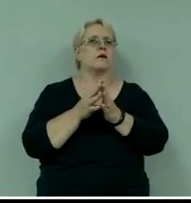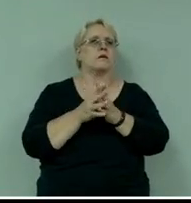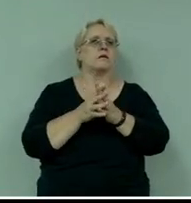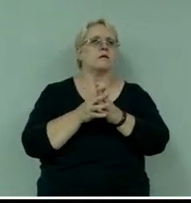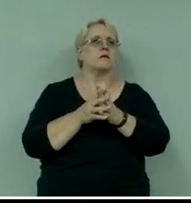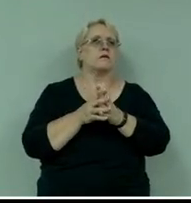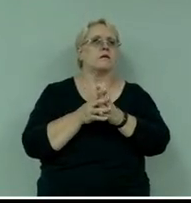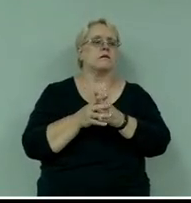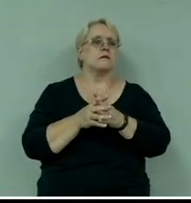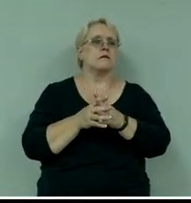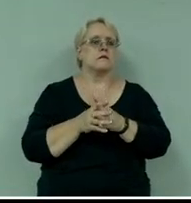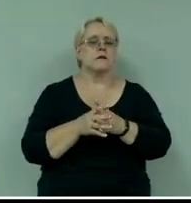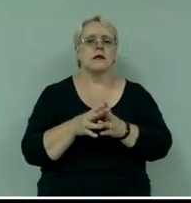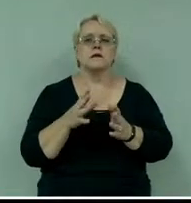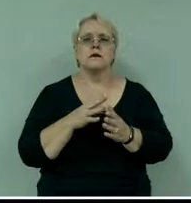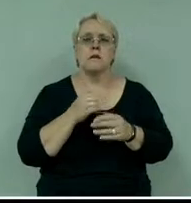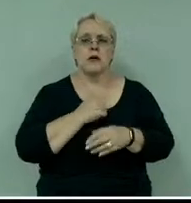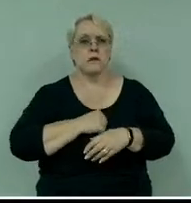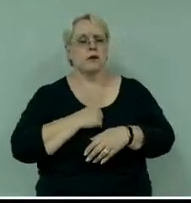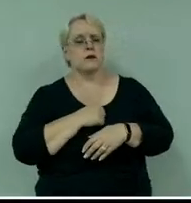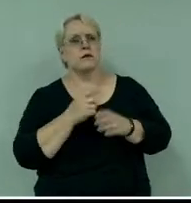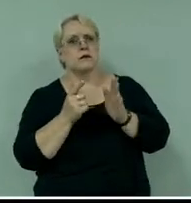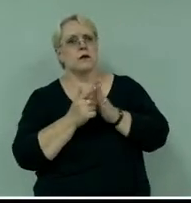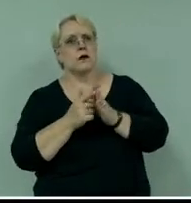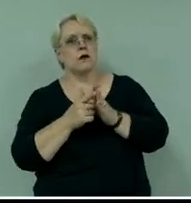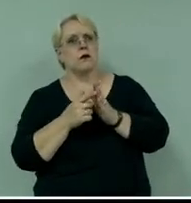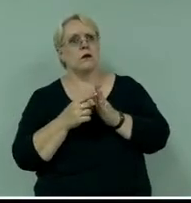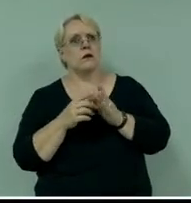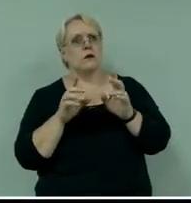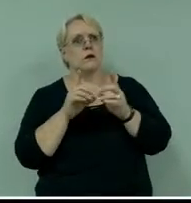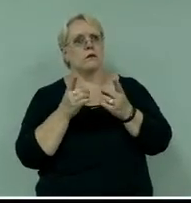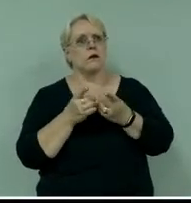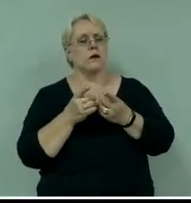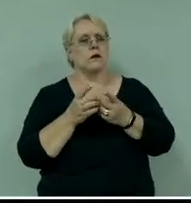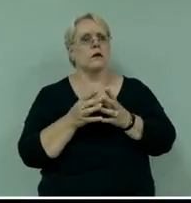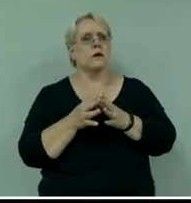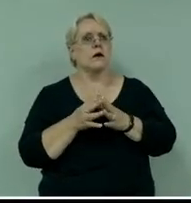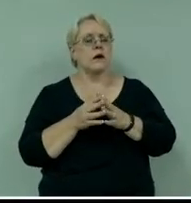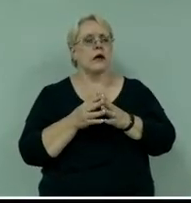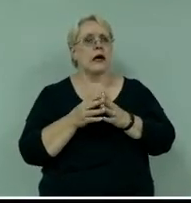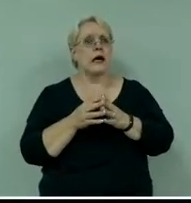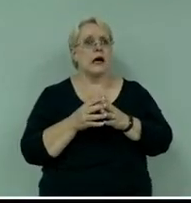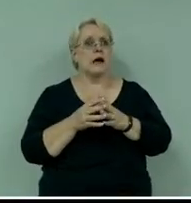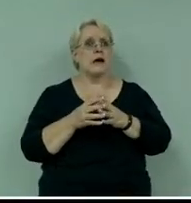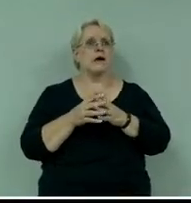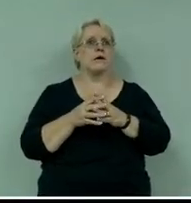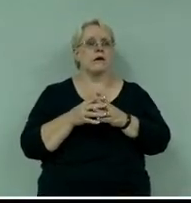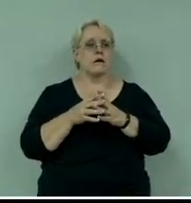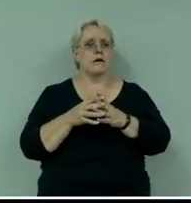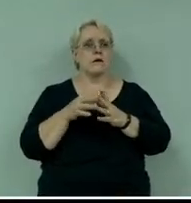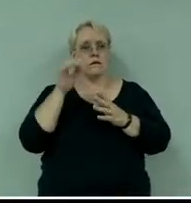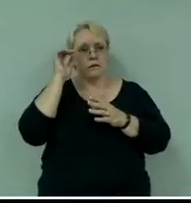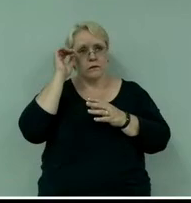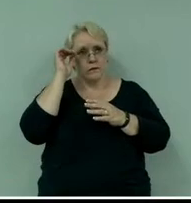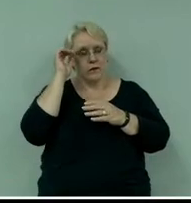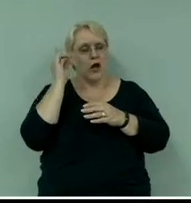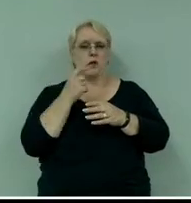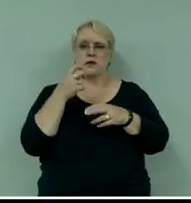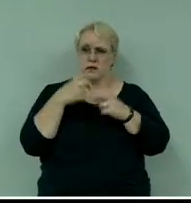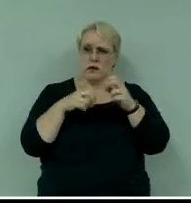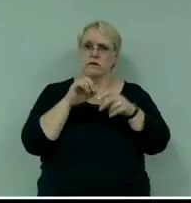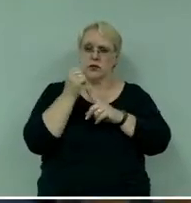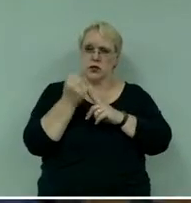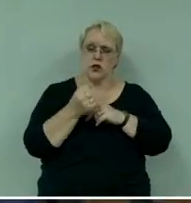I like calling you law department. That's fine. Yeah. I represent part of the law department. I guess When you hear something like that. Yeah, I mean, it's always a tough